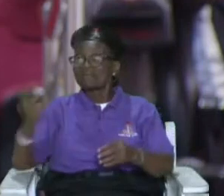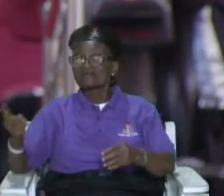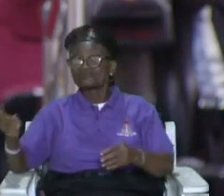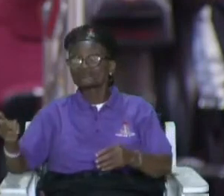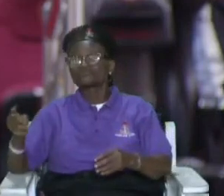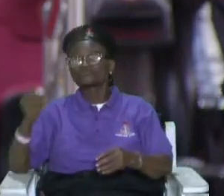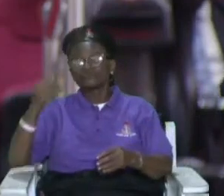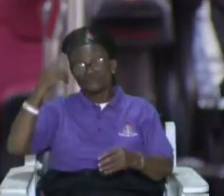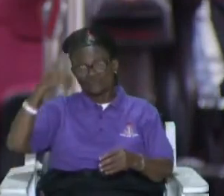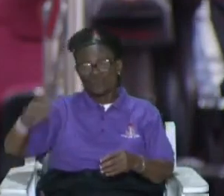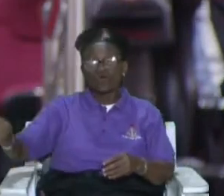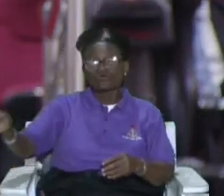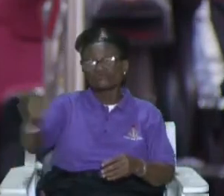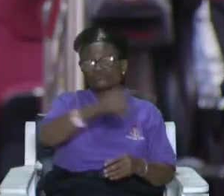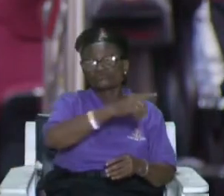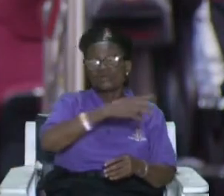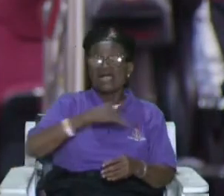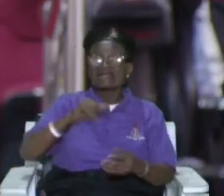Holy Spirit.